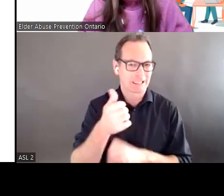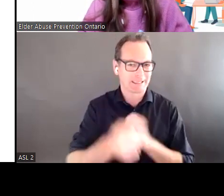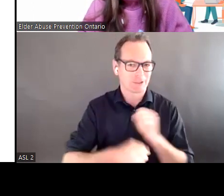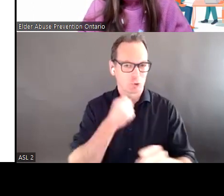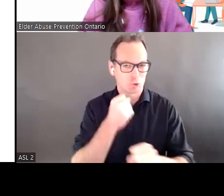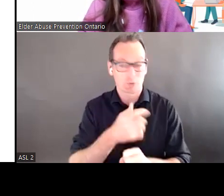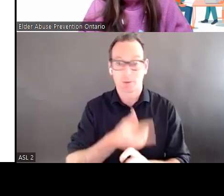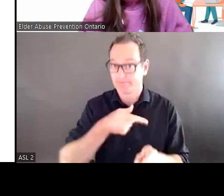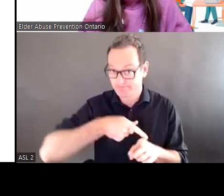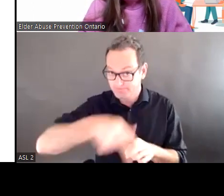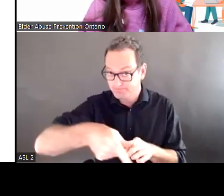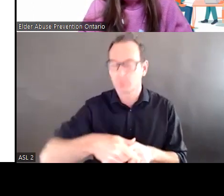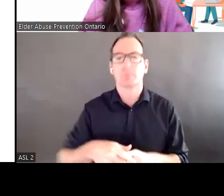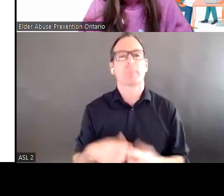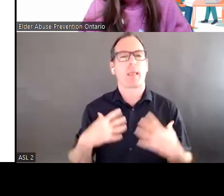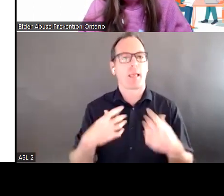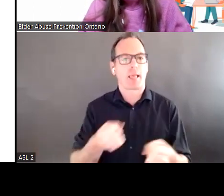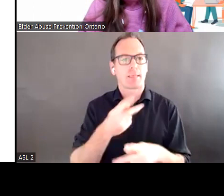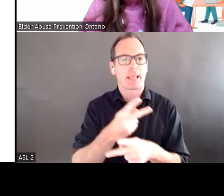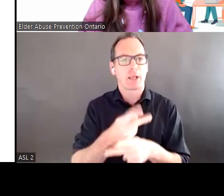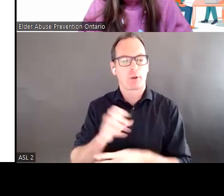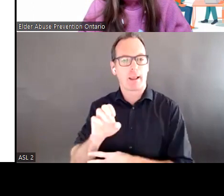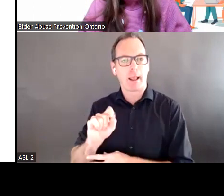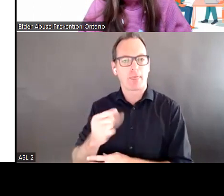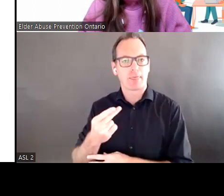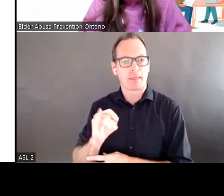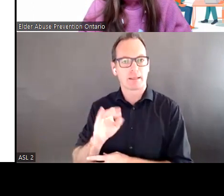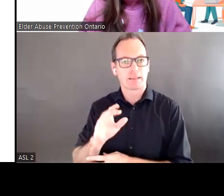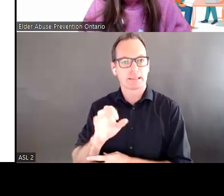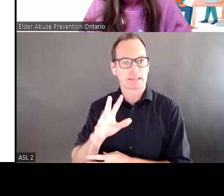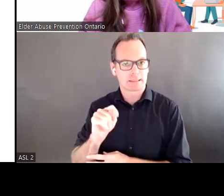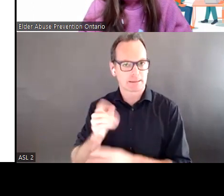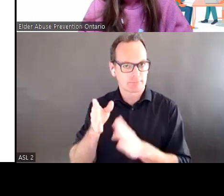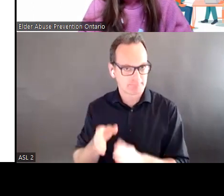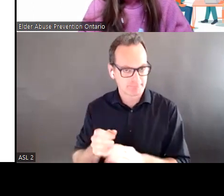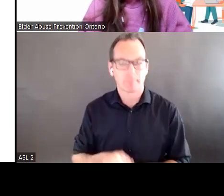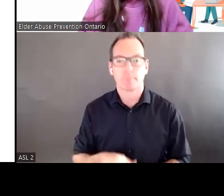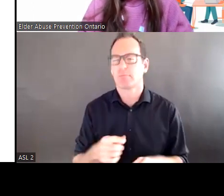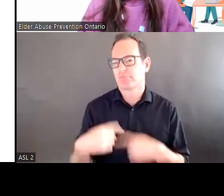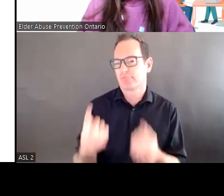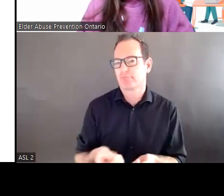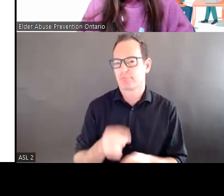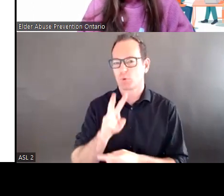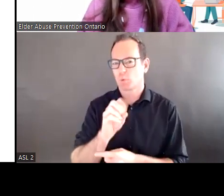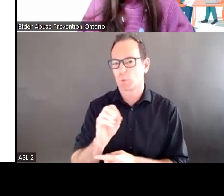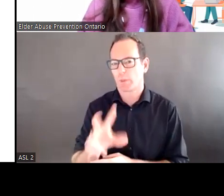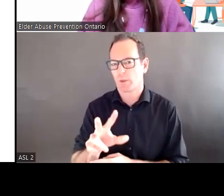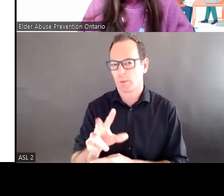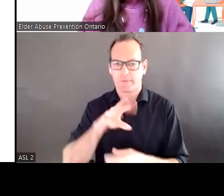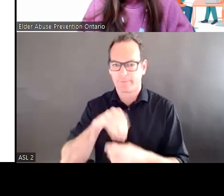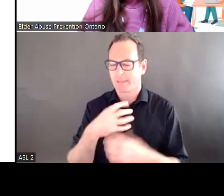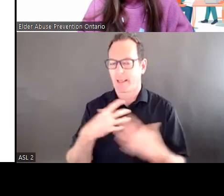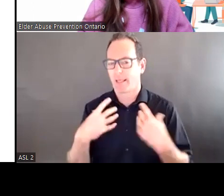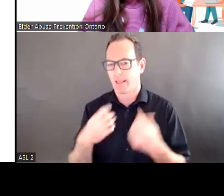practicing healthcare ethicist and has been in healthcare since 2003. She has mediated